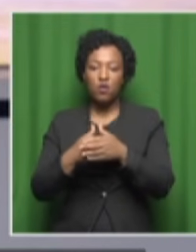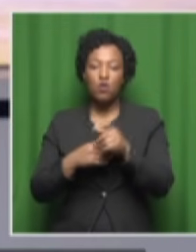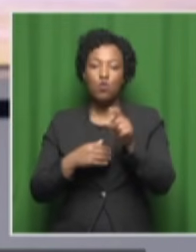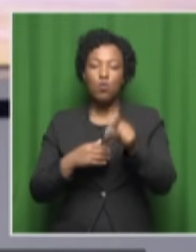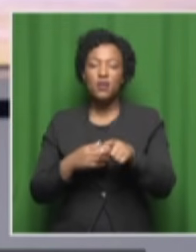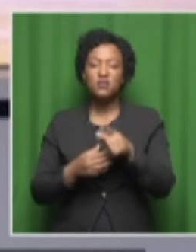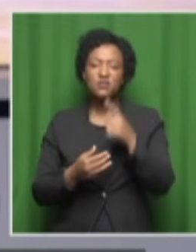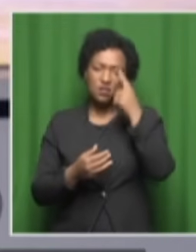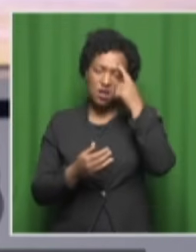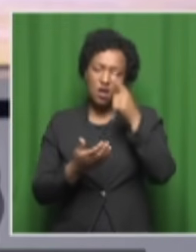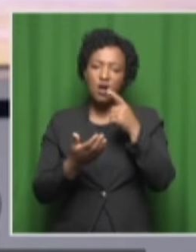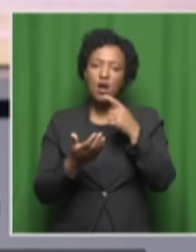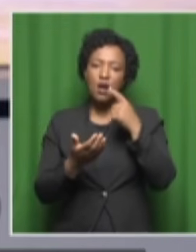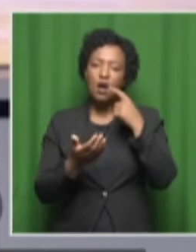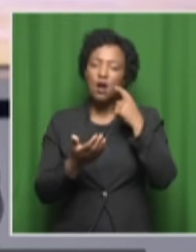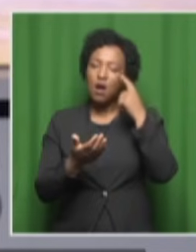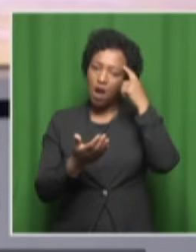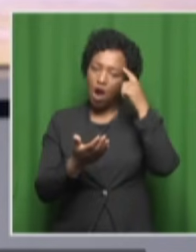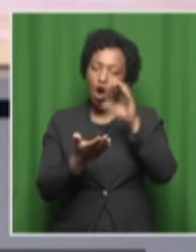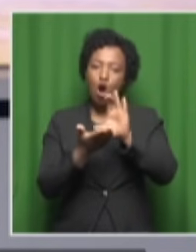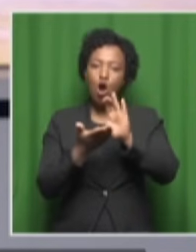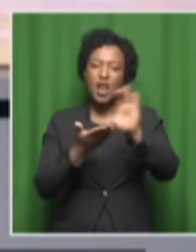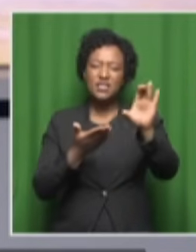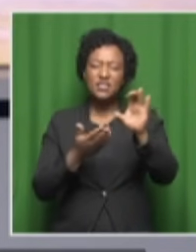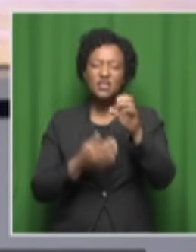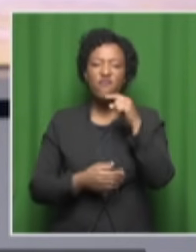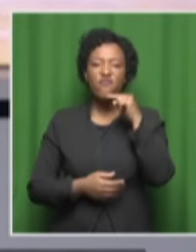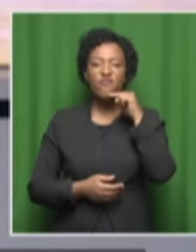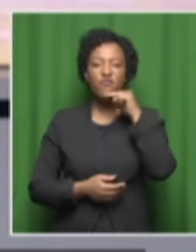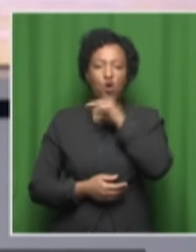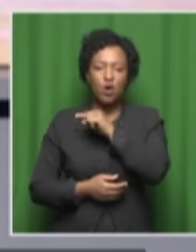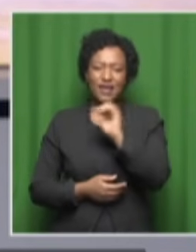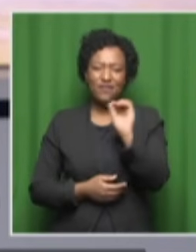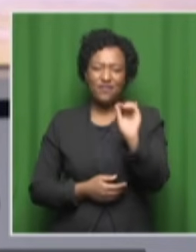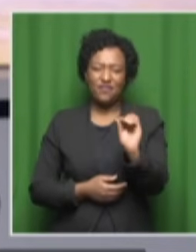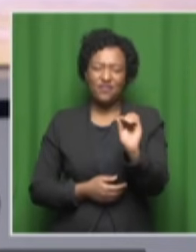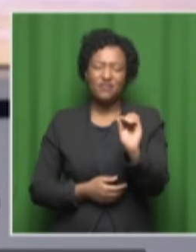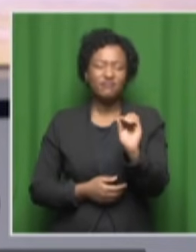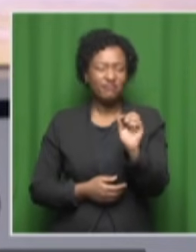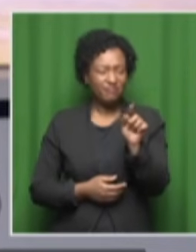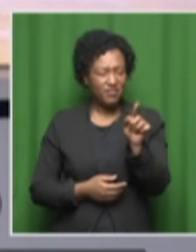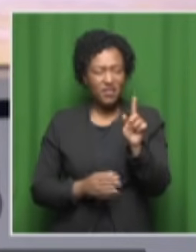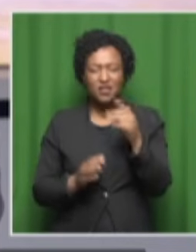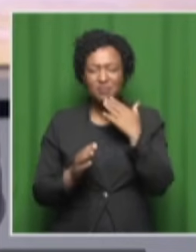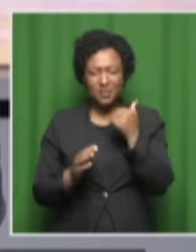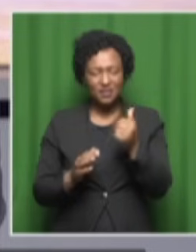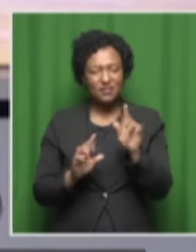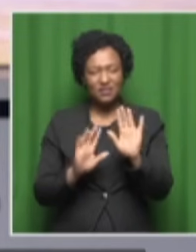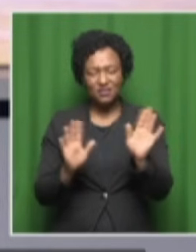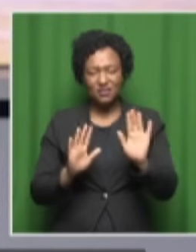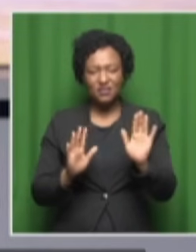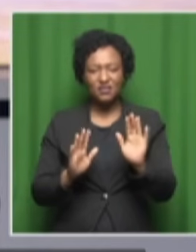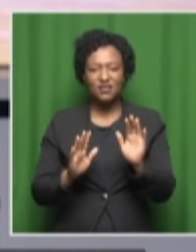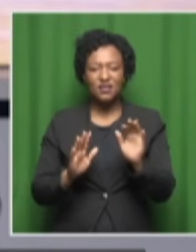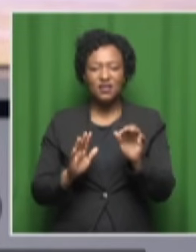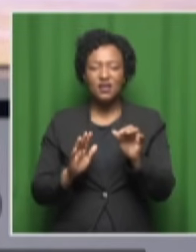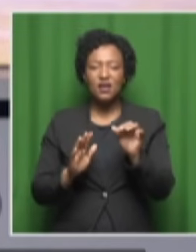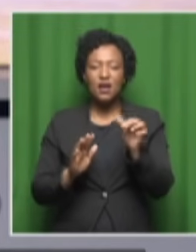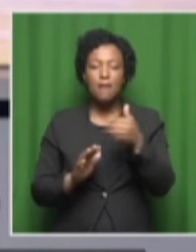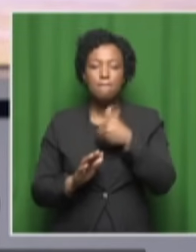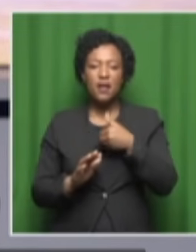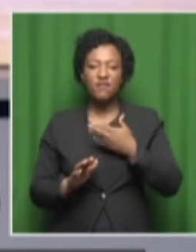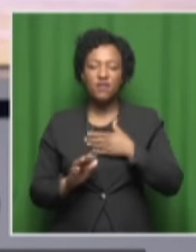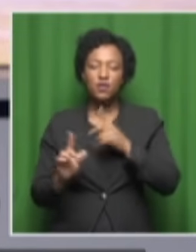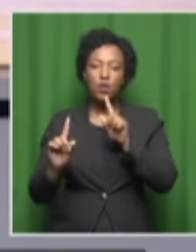colleges. There are colleges, yes. Yeah. If there's no space in the public higher education sector, some parents will